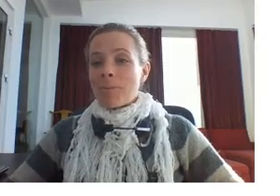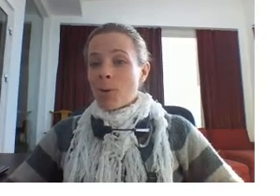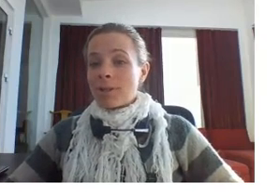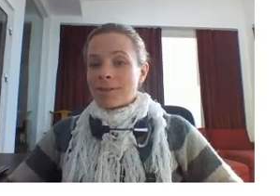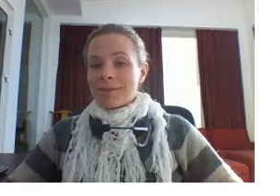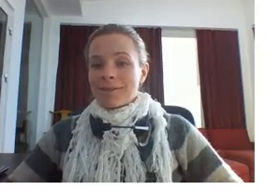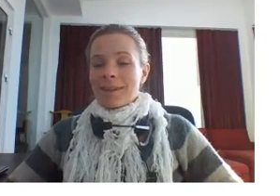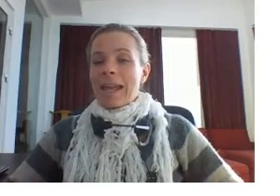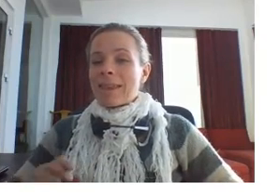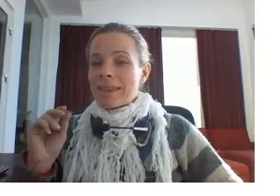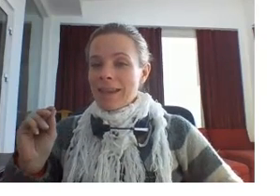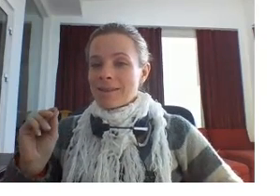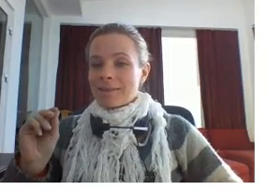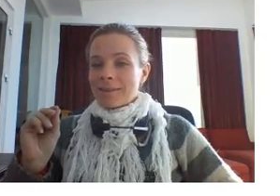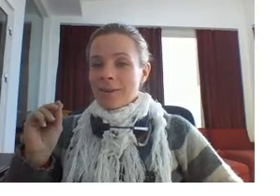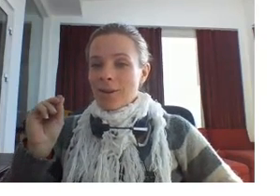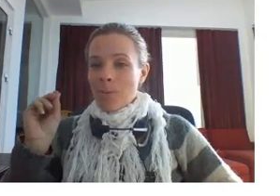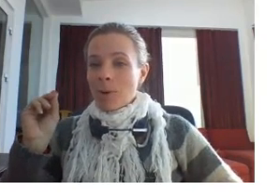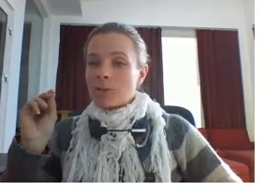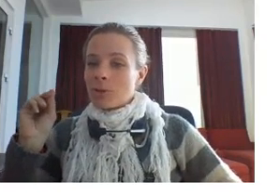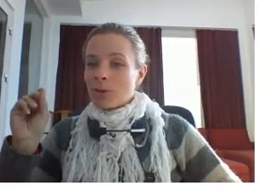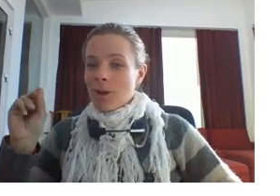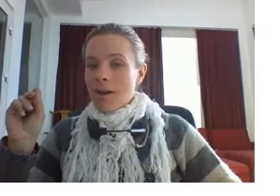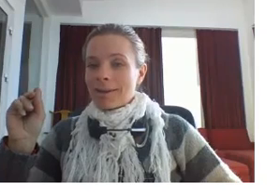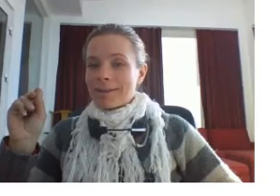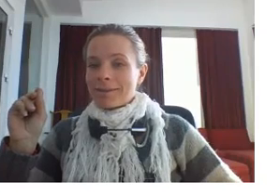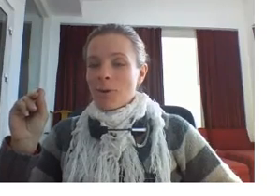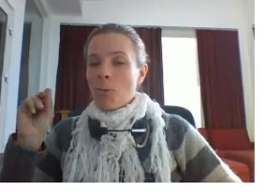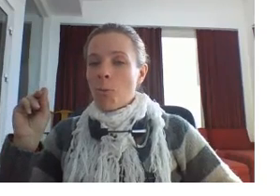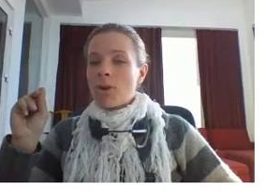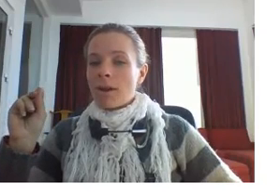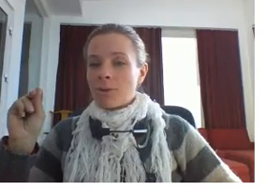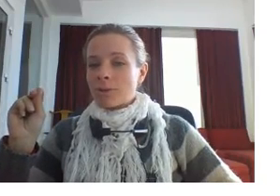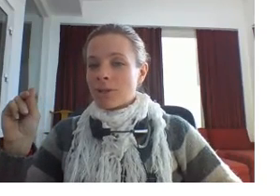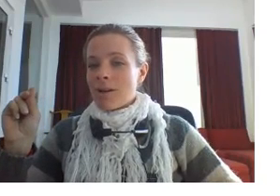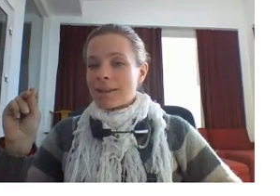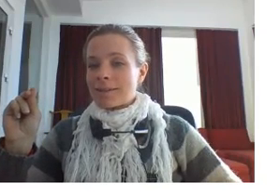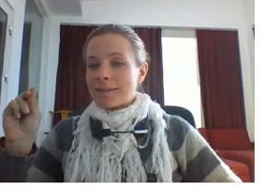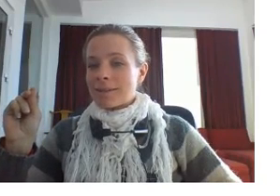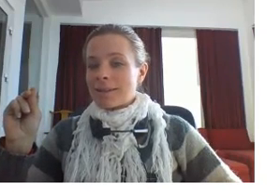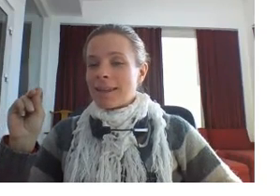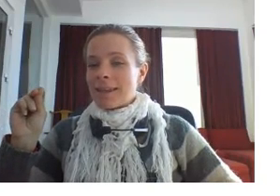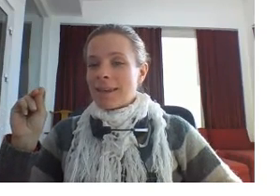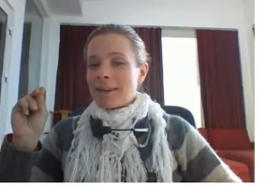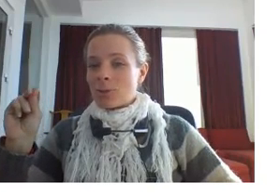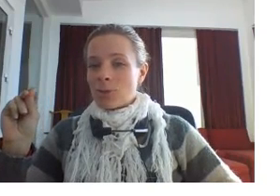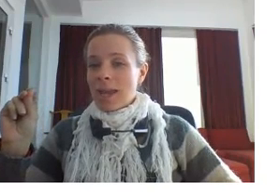my point is think about your targets. What are your targets